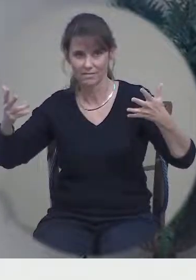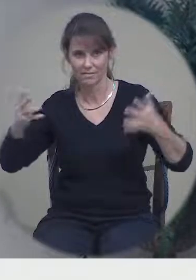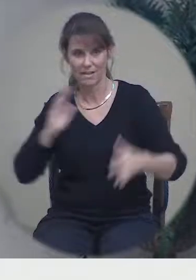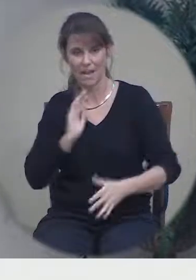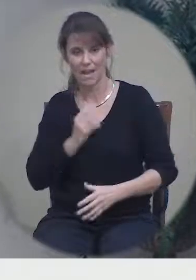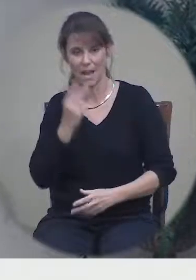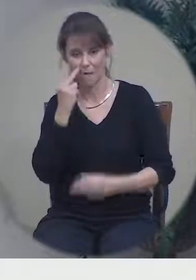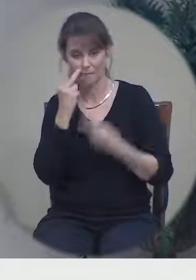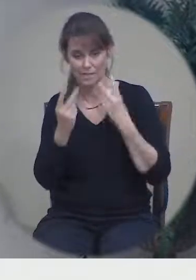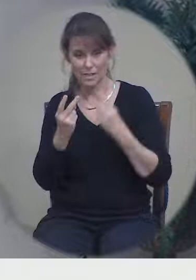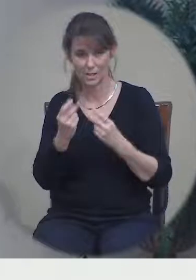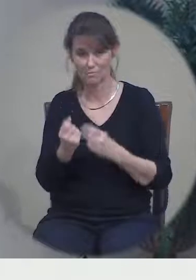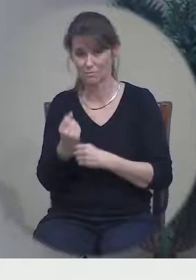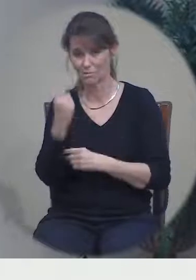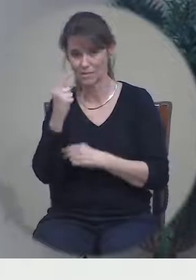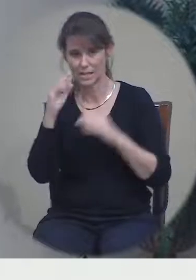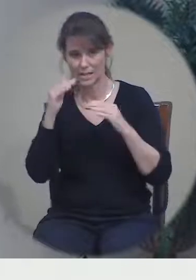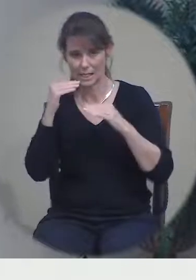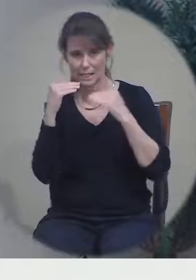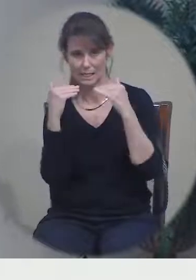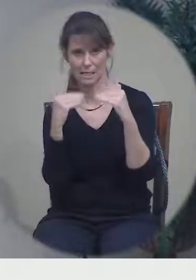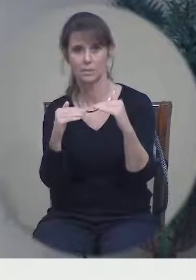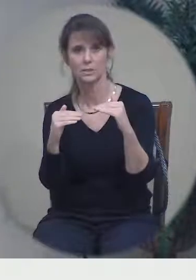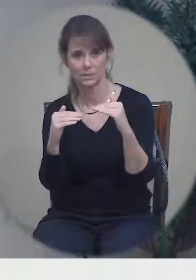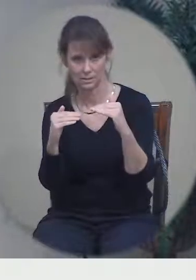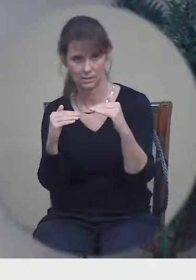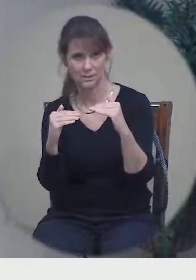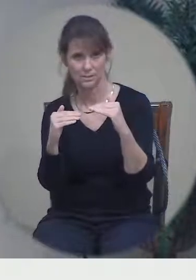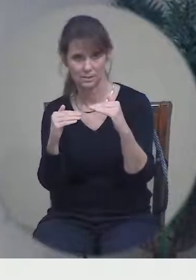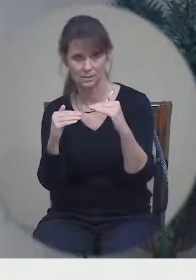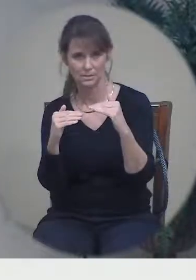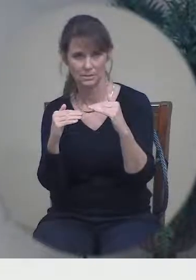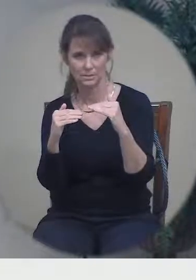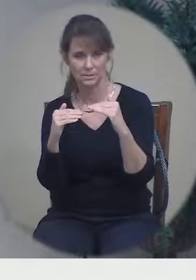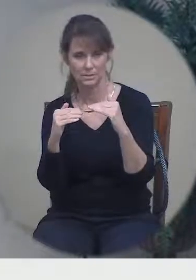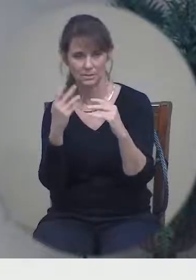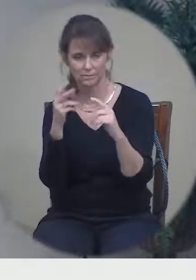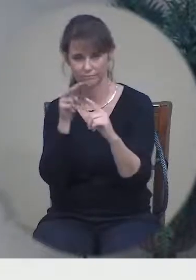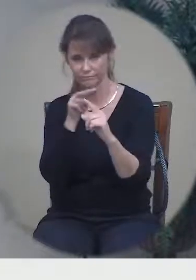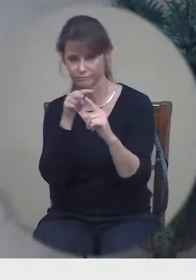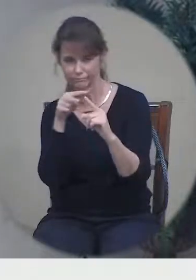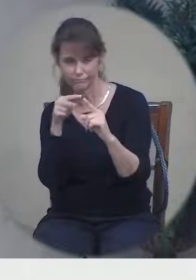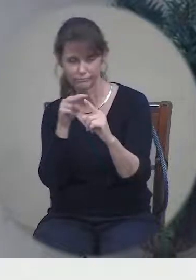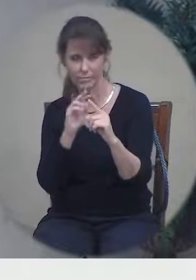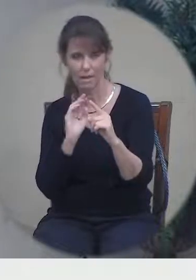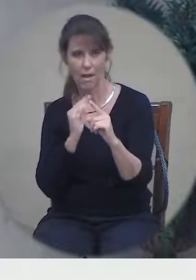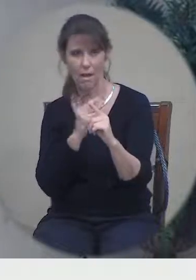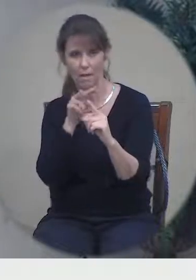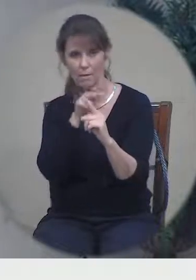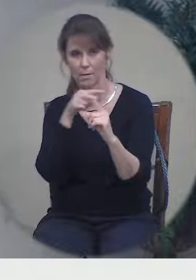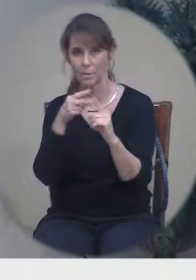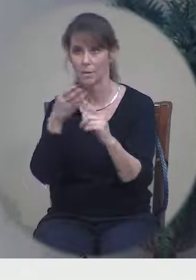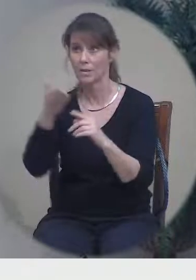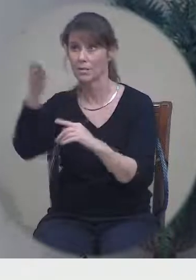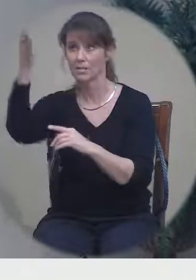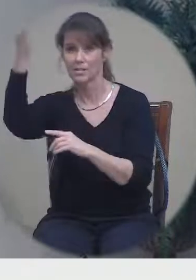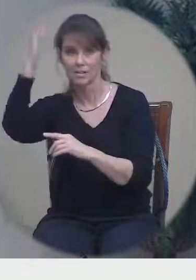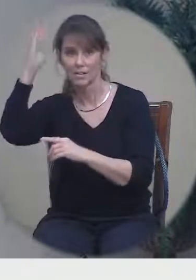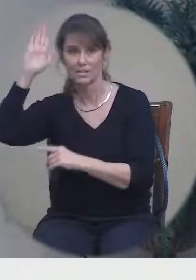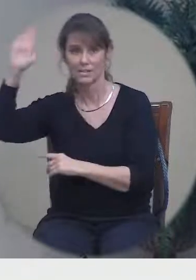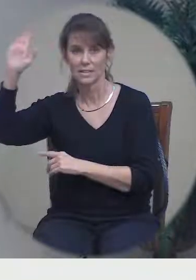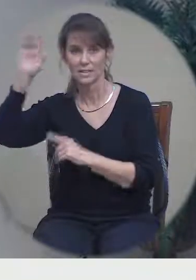know, even in this moment, in a way, he's reflecting on it and saying, shall we not accept, can we take good for bad, shall we not accept